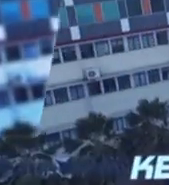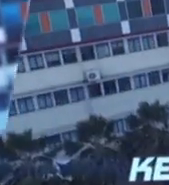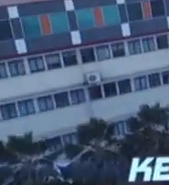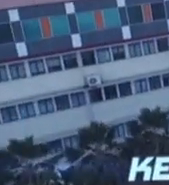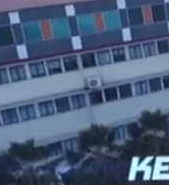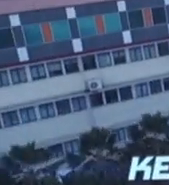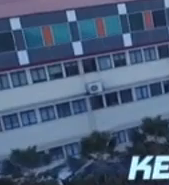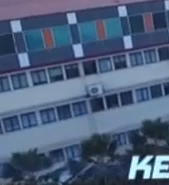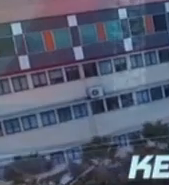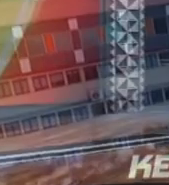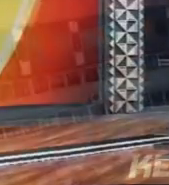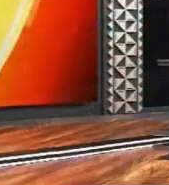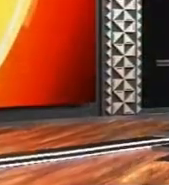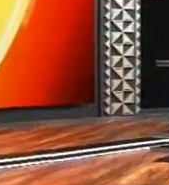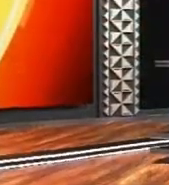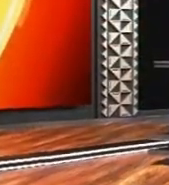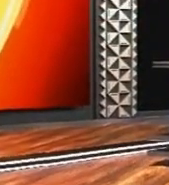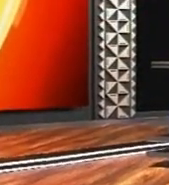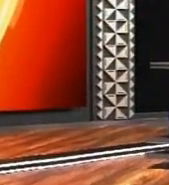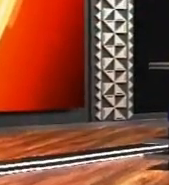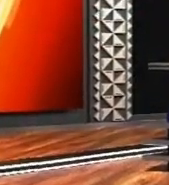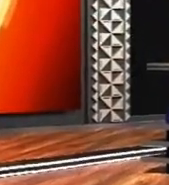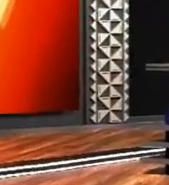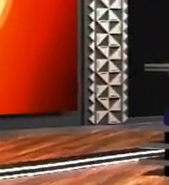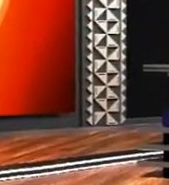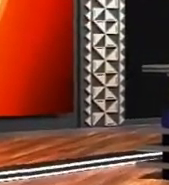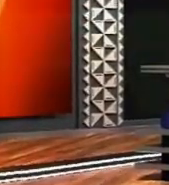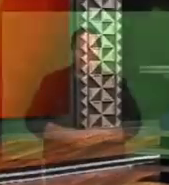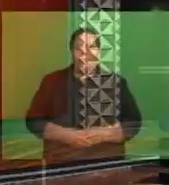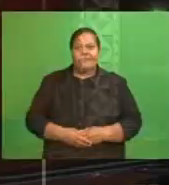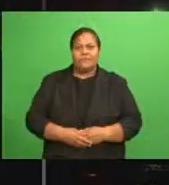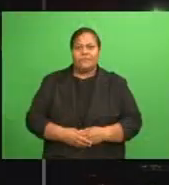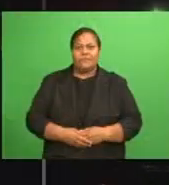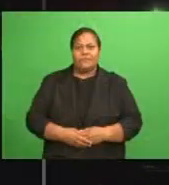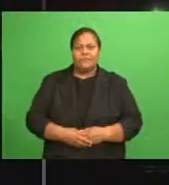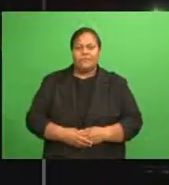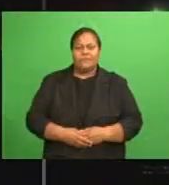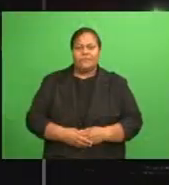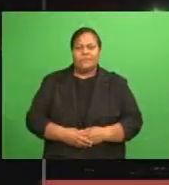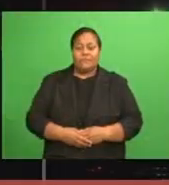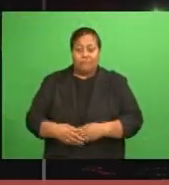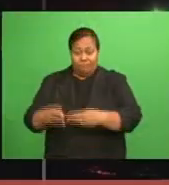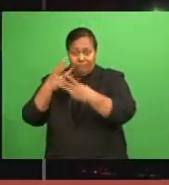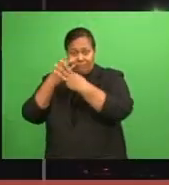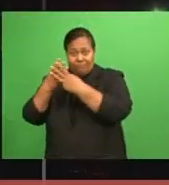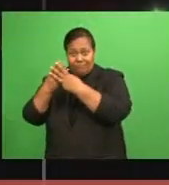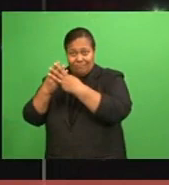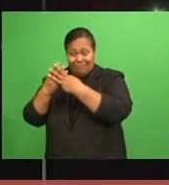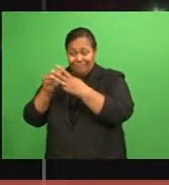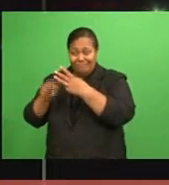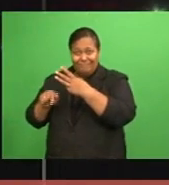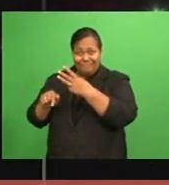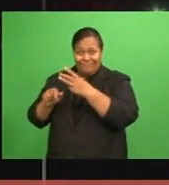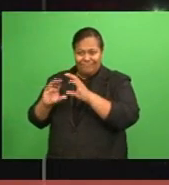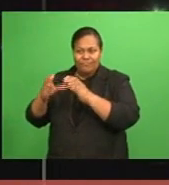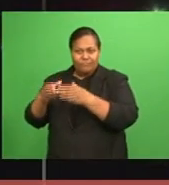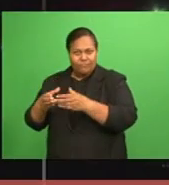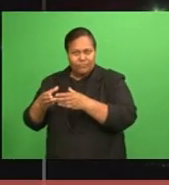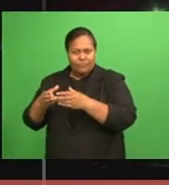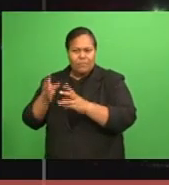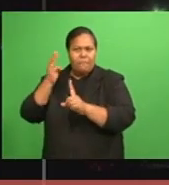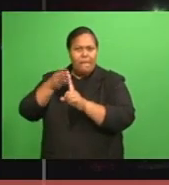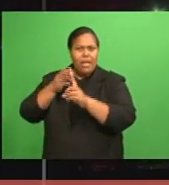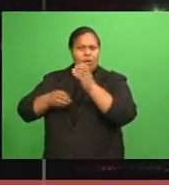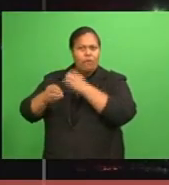of FBC Suva, Jackie Spate. The Social Democratic Liberal Party headquarters in McGregor